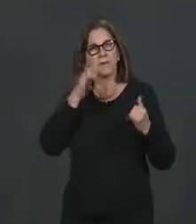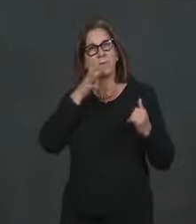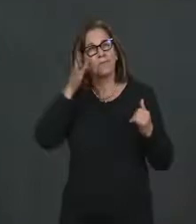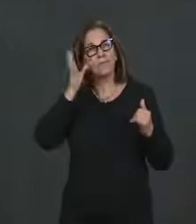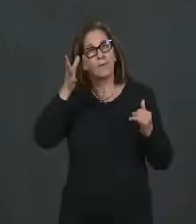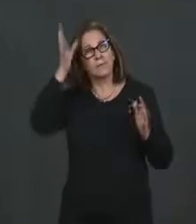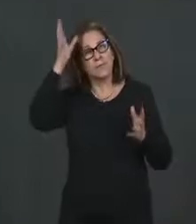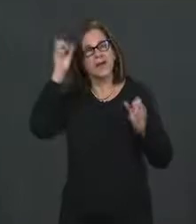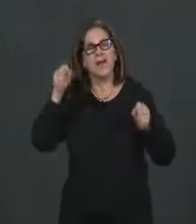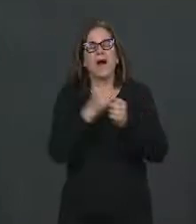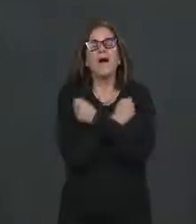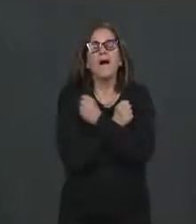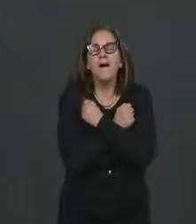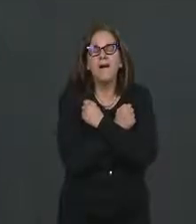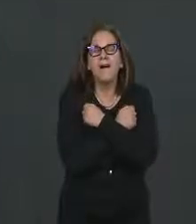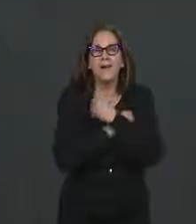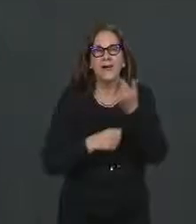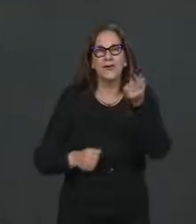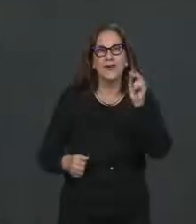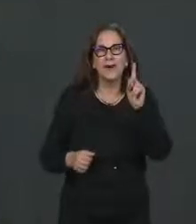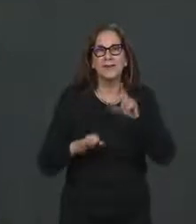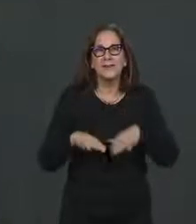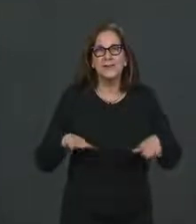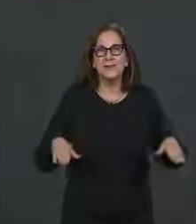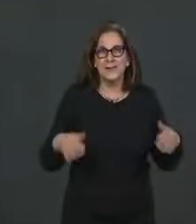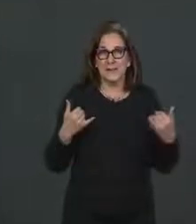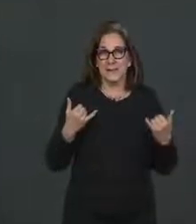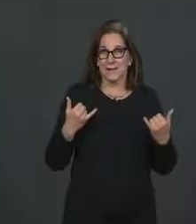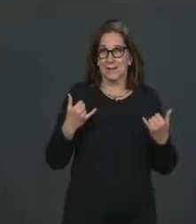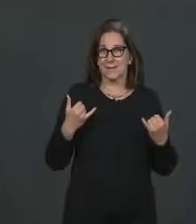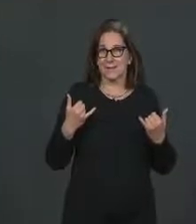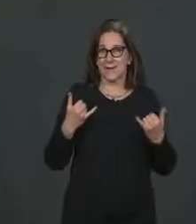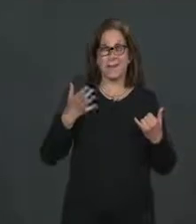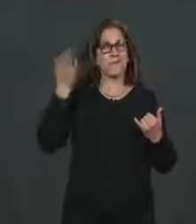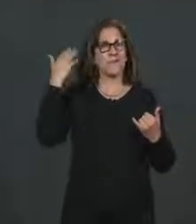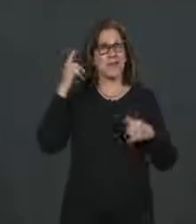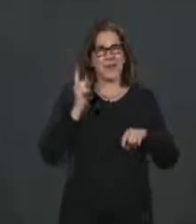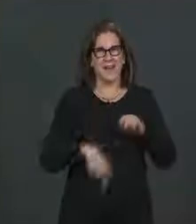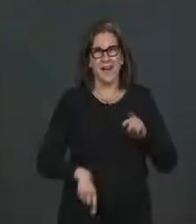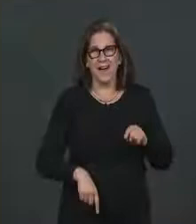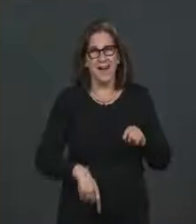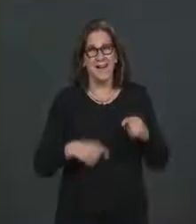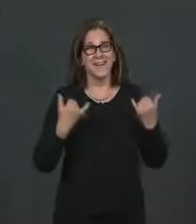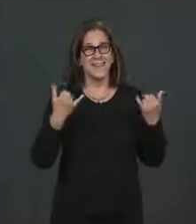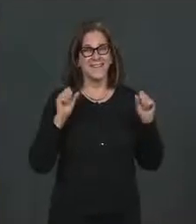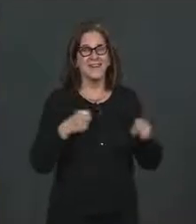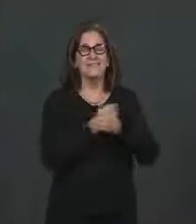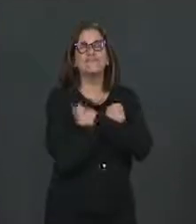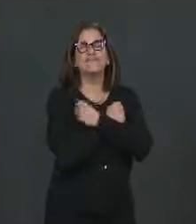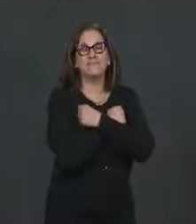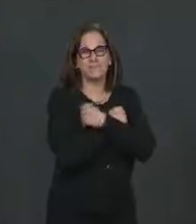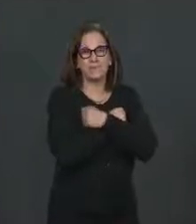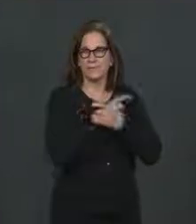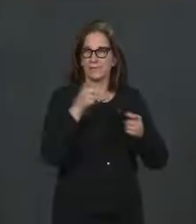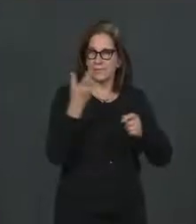ago. And with the supply we're releasing this week, just this week alone, there are